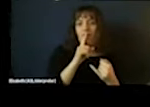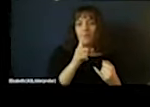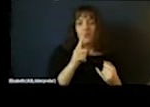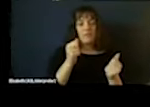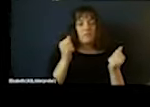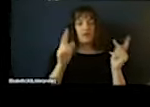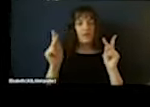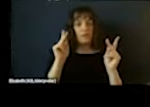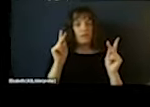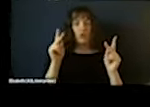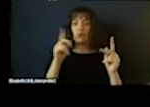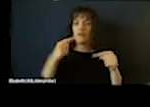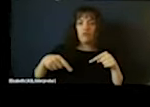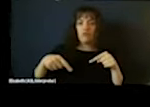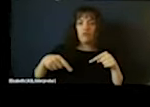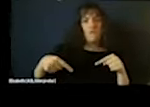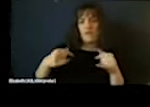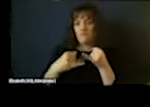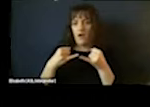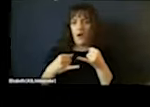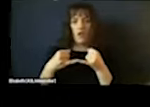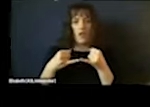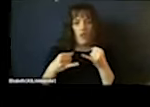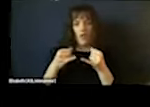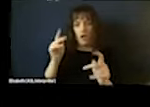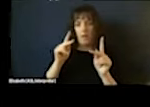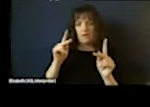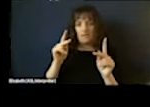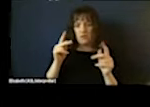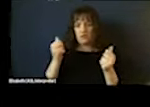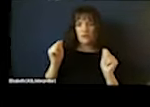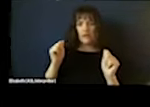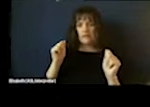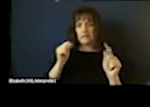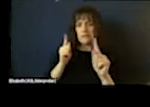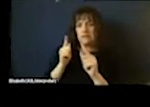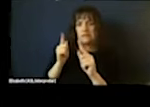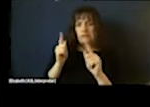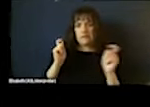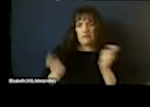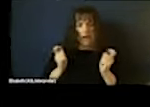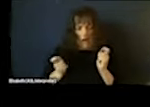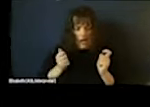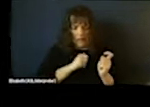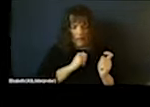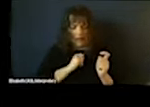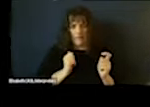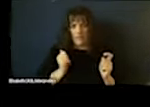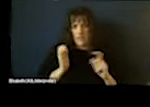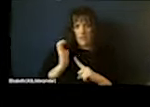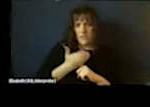be the final. Many of people kind of squeeze themselves in an awkward position to look like best fit, even if they are not